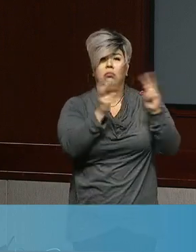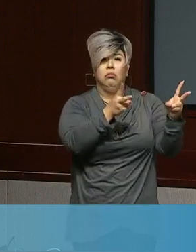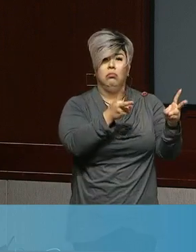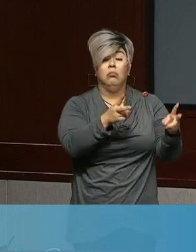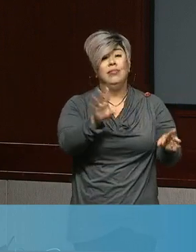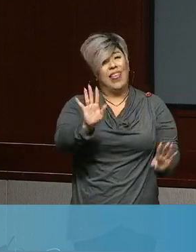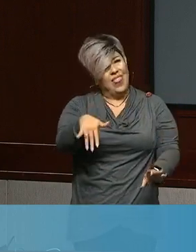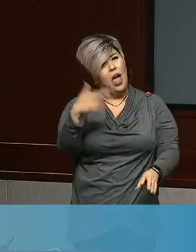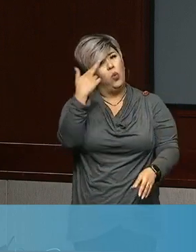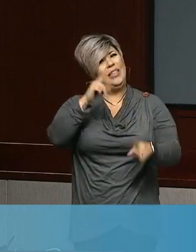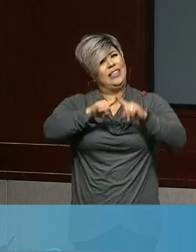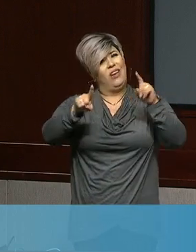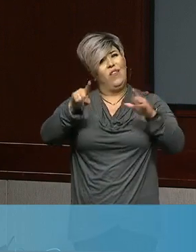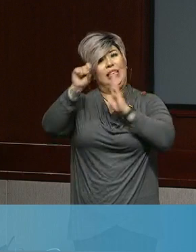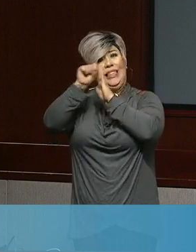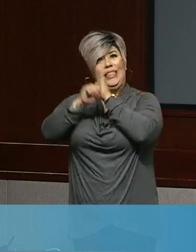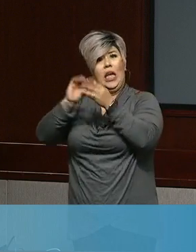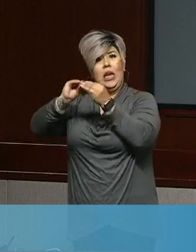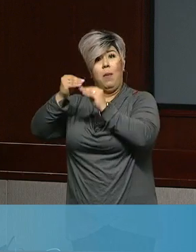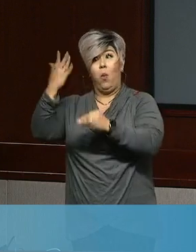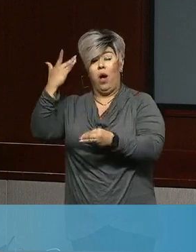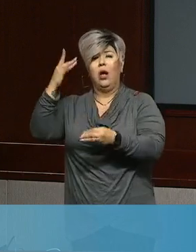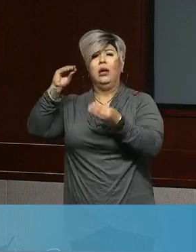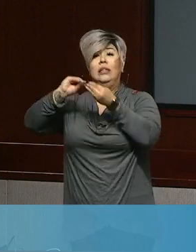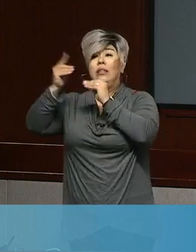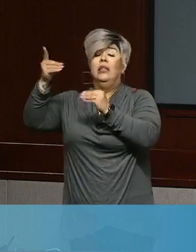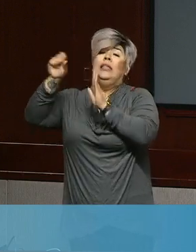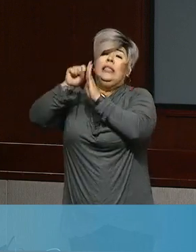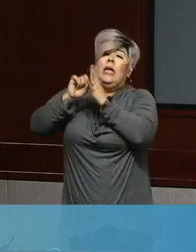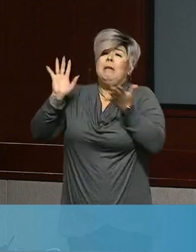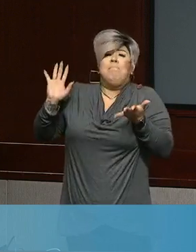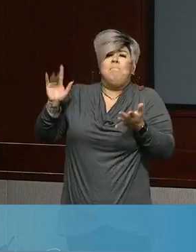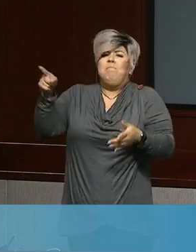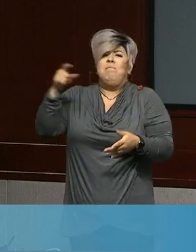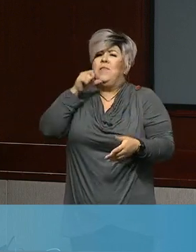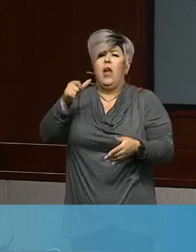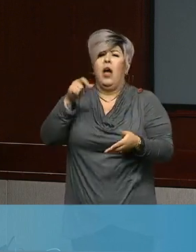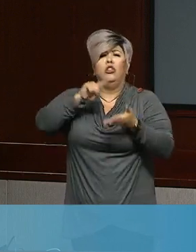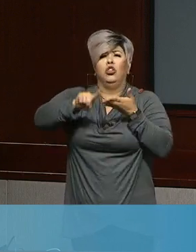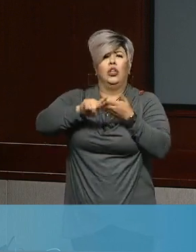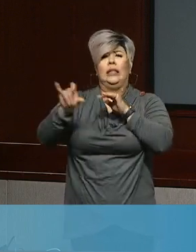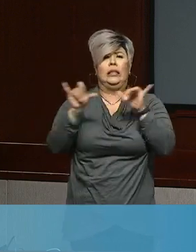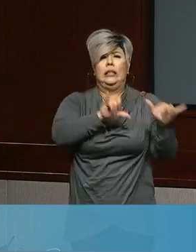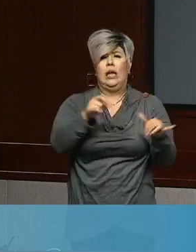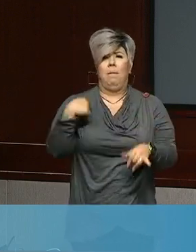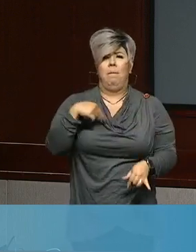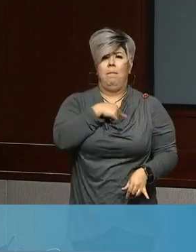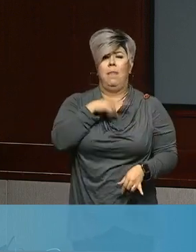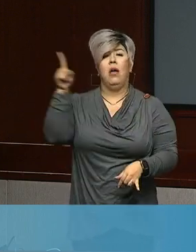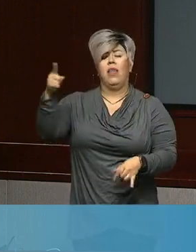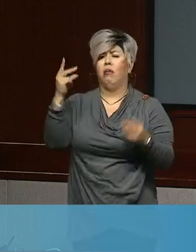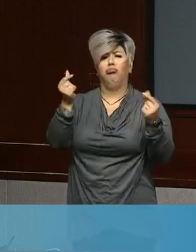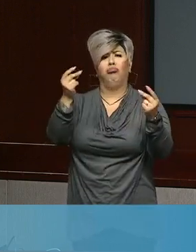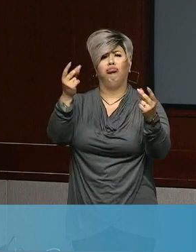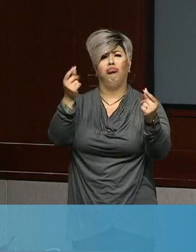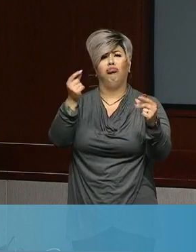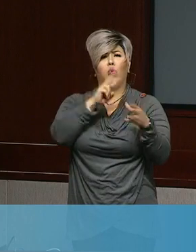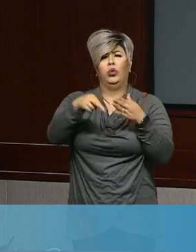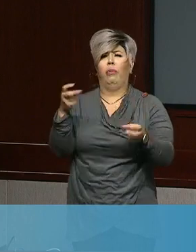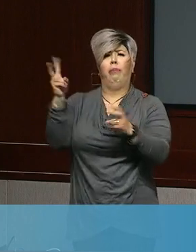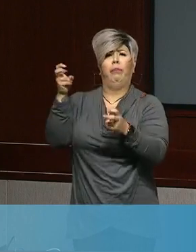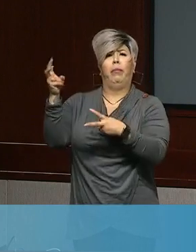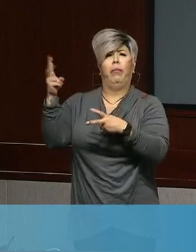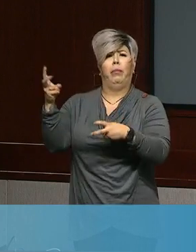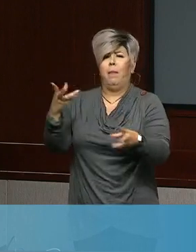result. So we're doing all of that on the back end before it goes to the dashboard so that we don't have to take them off or move them around what's